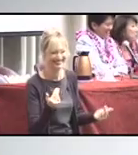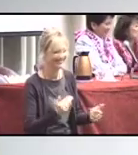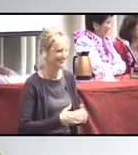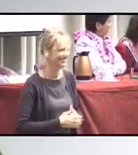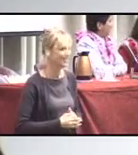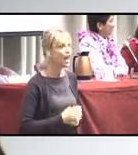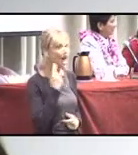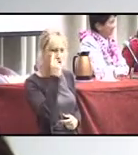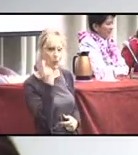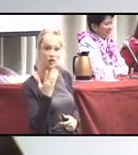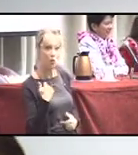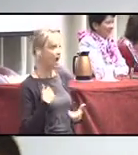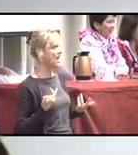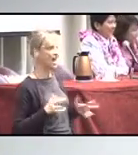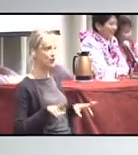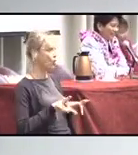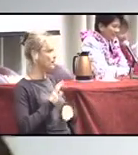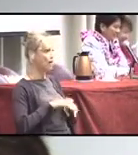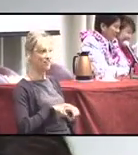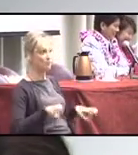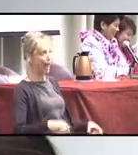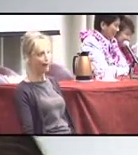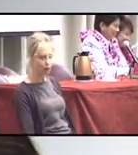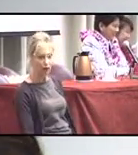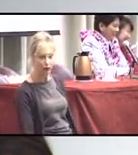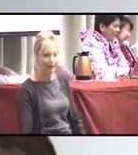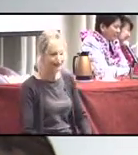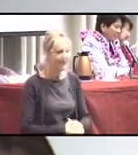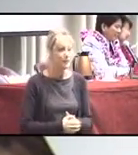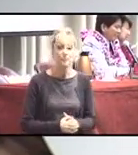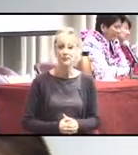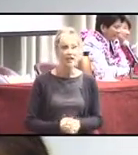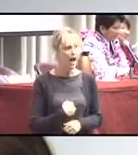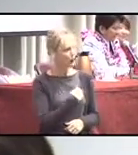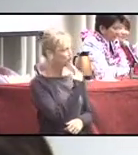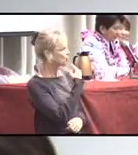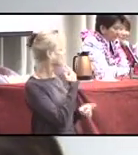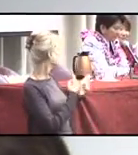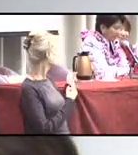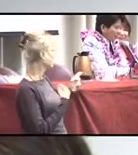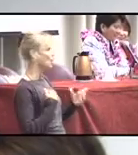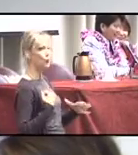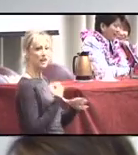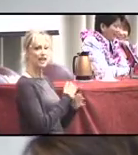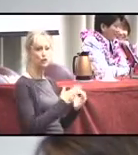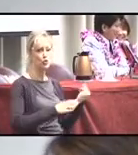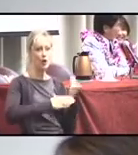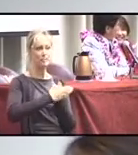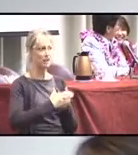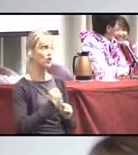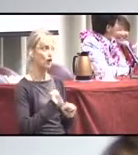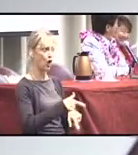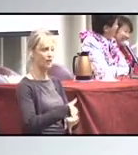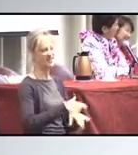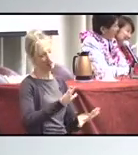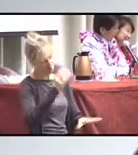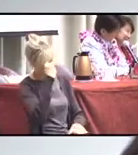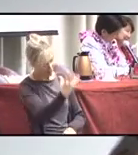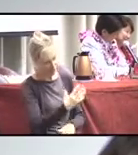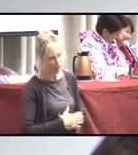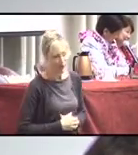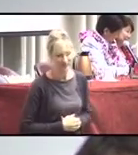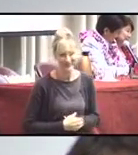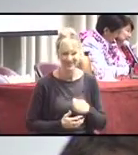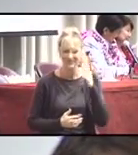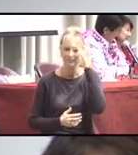And you wonder why you want to be on the panel. You know, I was going to say that we interrupt each other all the time. All the